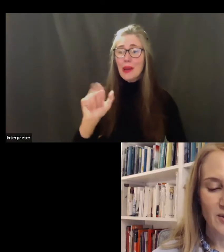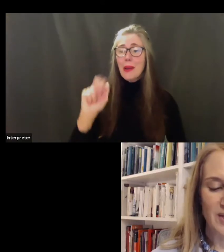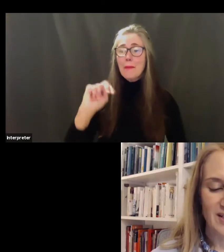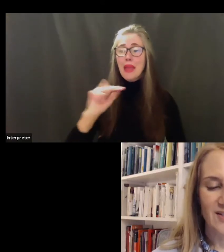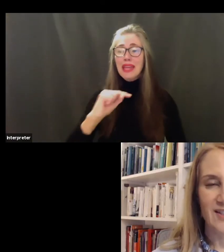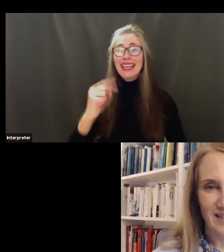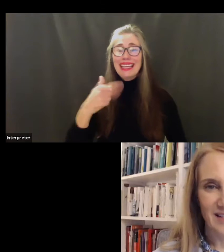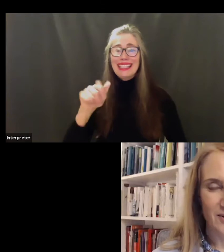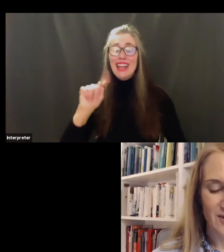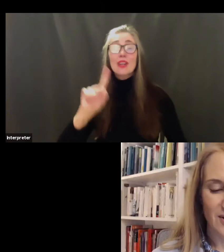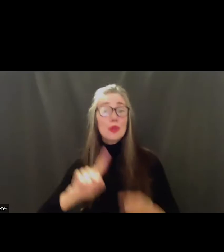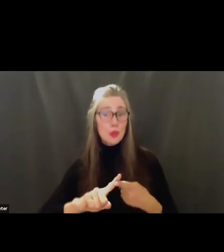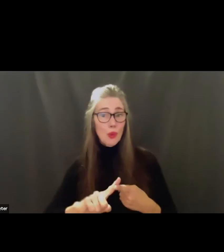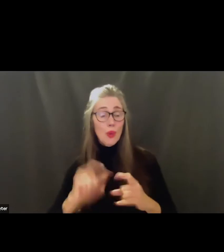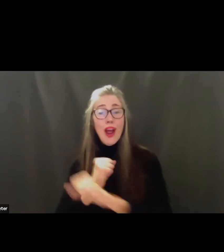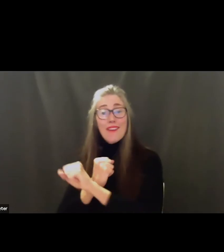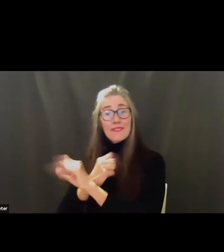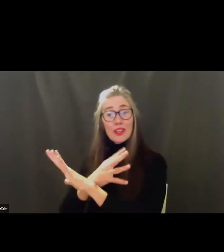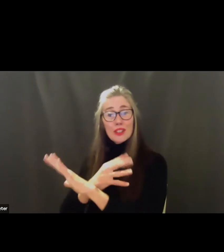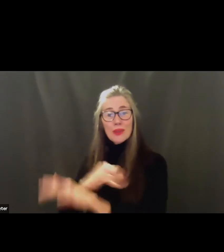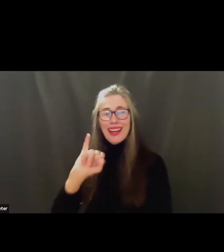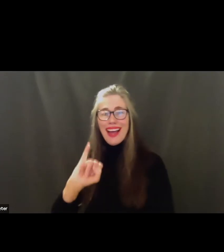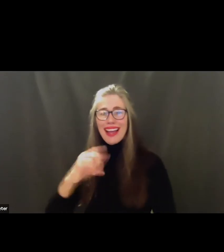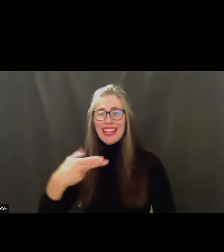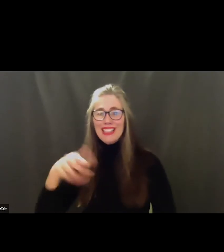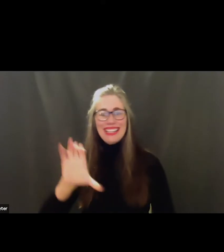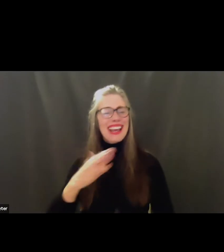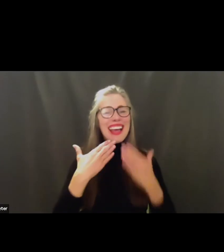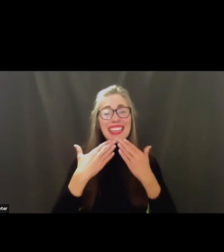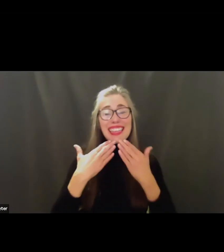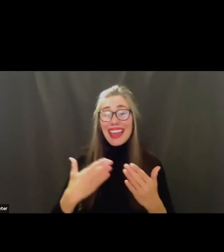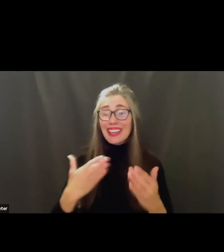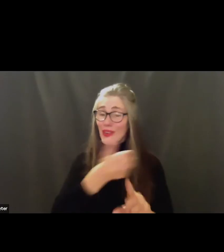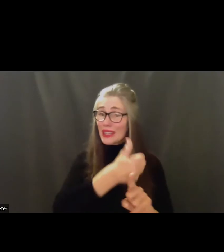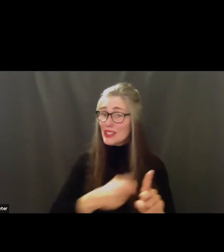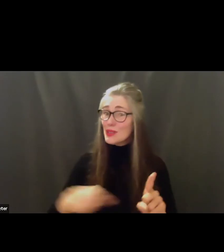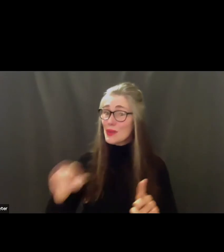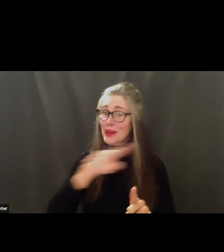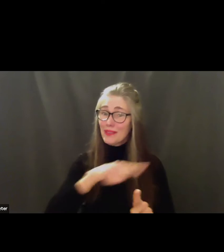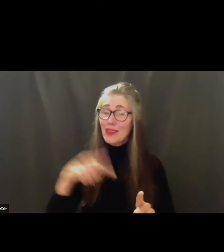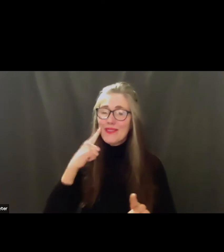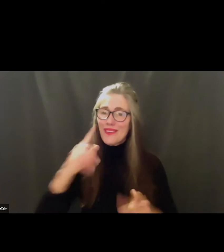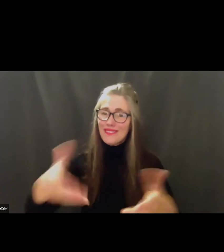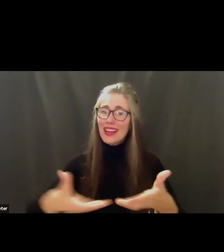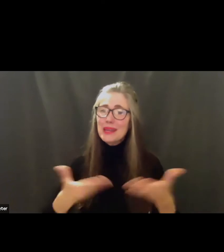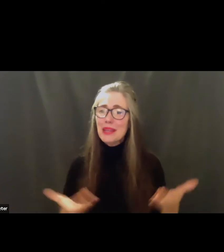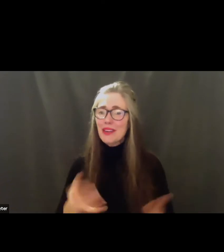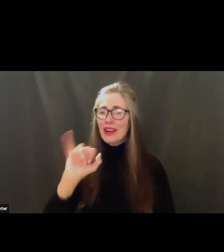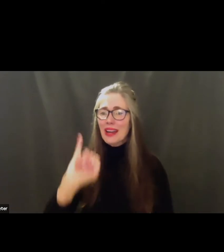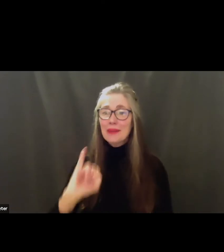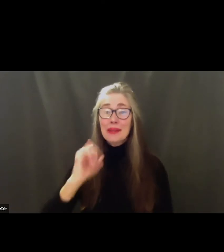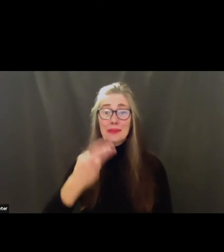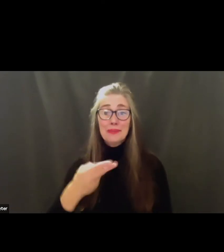Thank you so much. Thank you, Susan and Aaron and everyone else at the Interdisciplinary Humanities Center for hosting